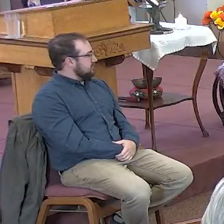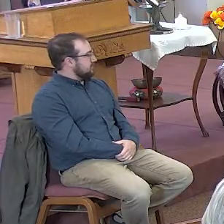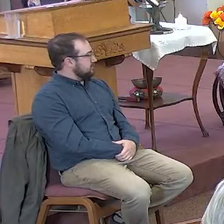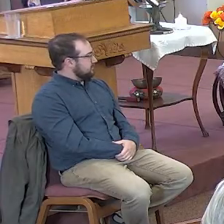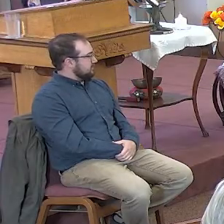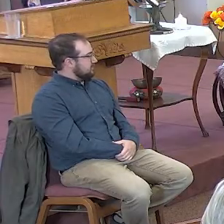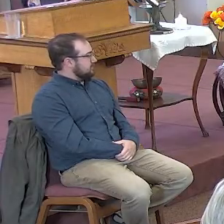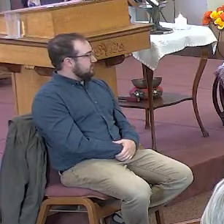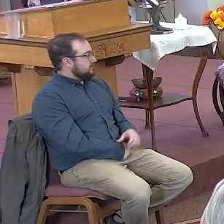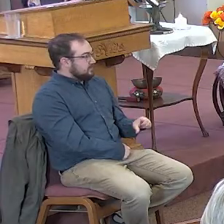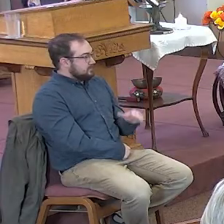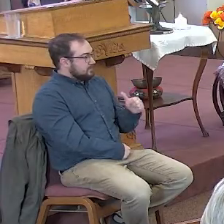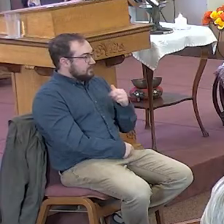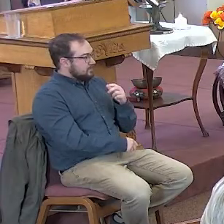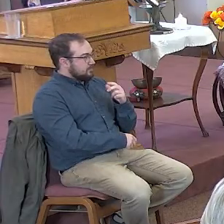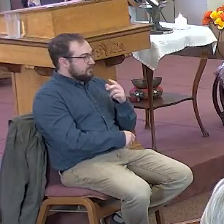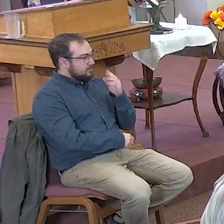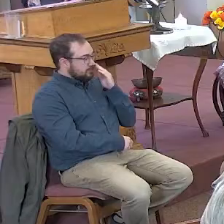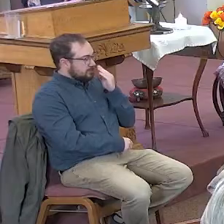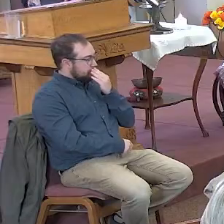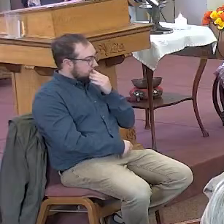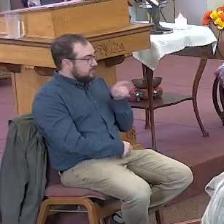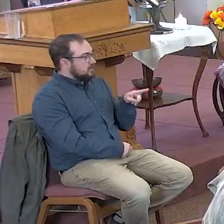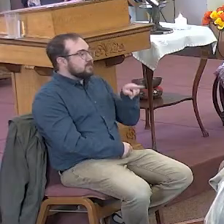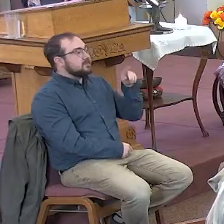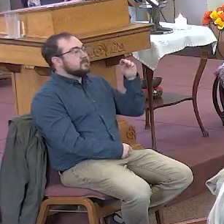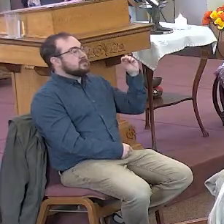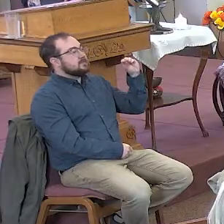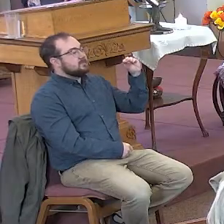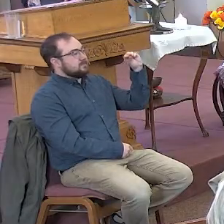Roses. Any other flowers?